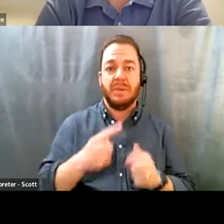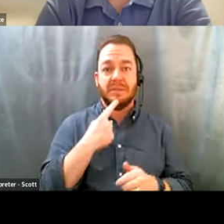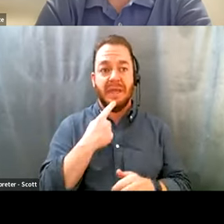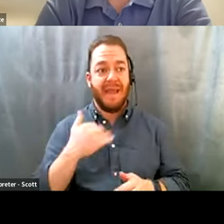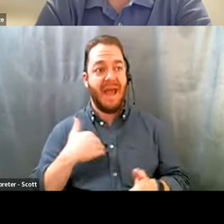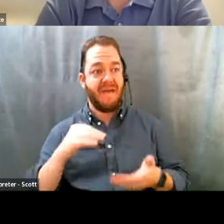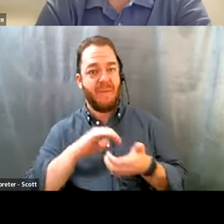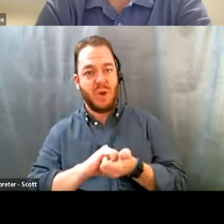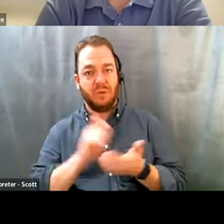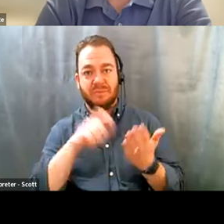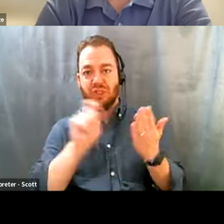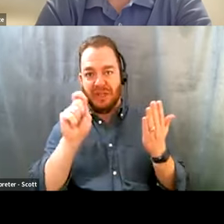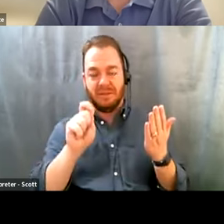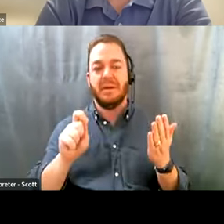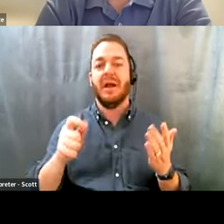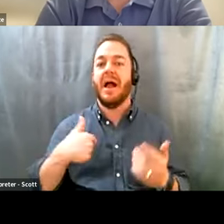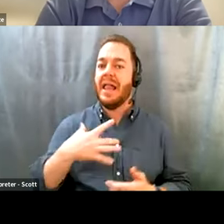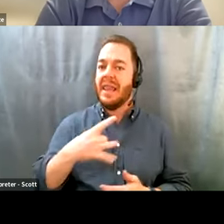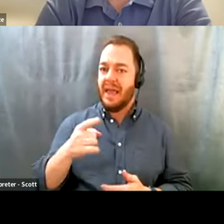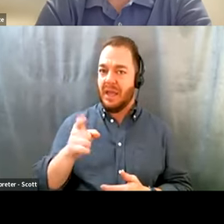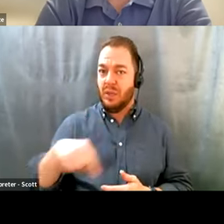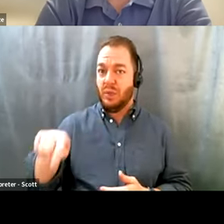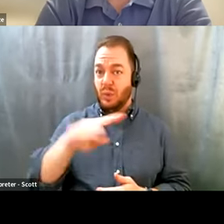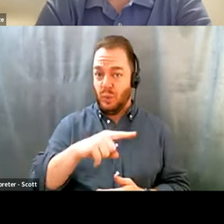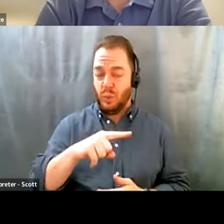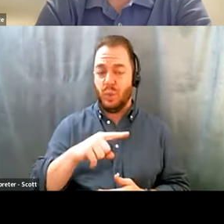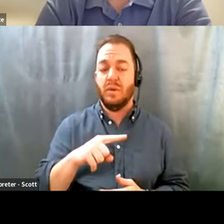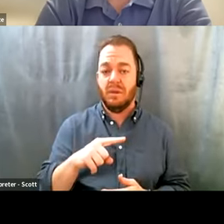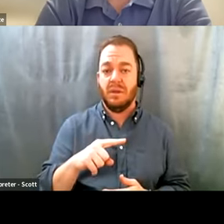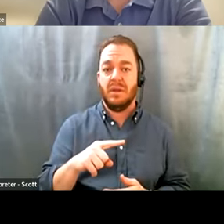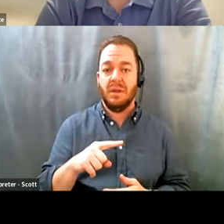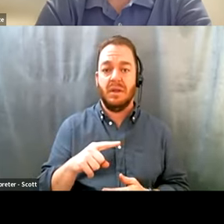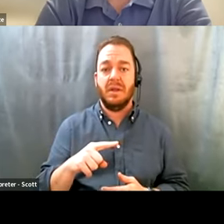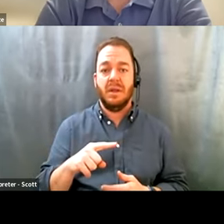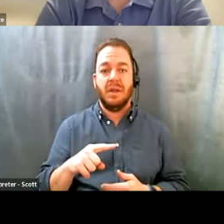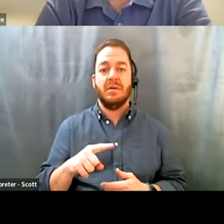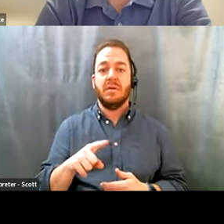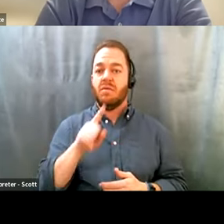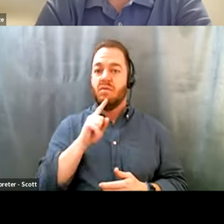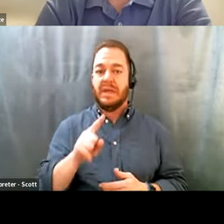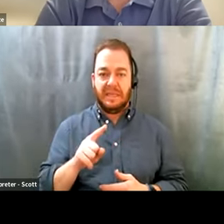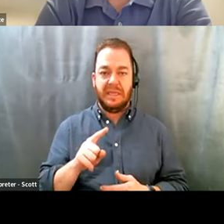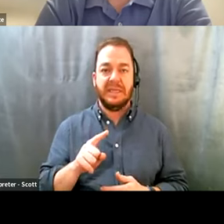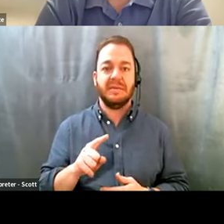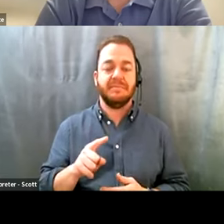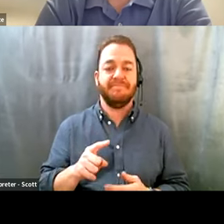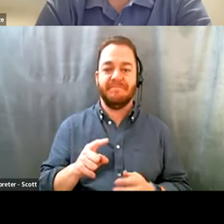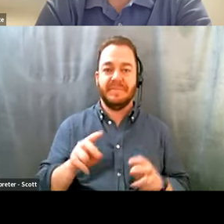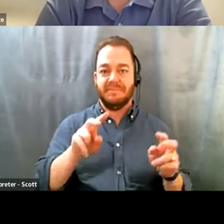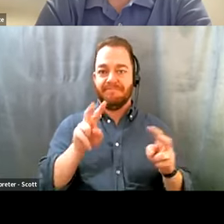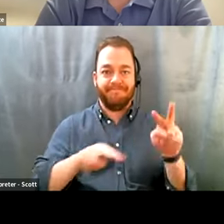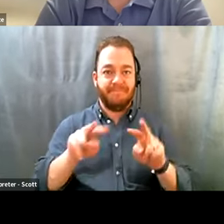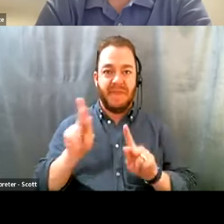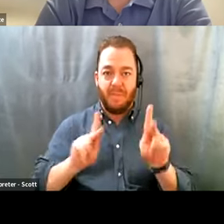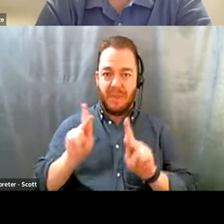partner to kind of check a box. I love the fact that you guys are evaluating and validating the people that are in your program. So